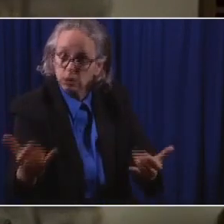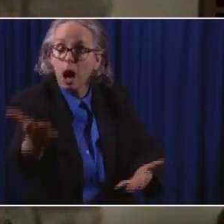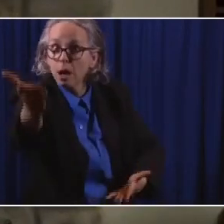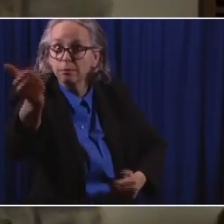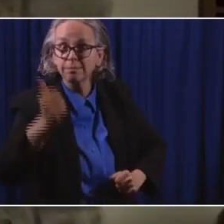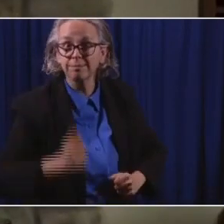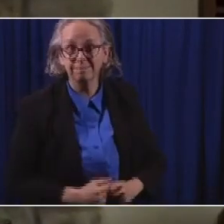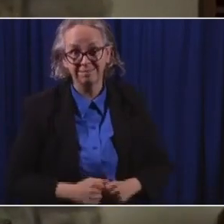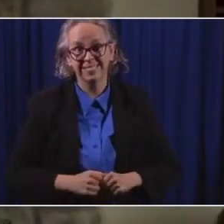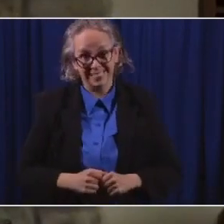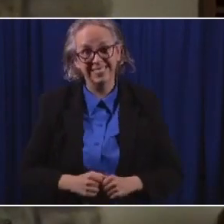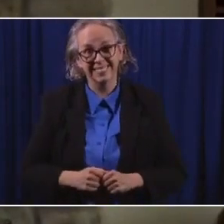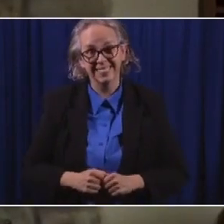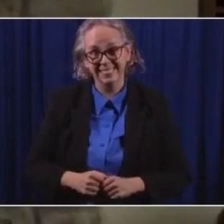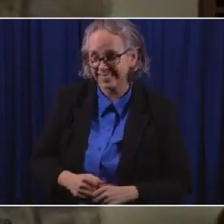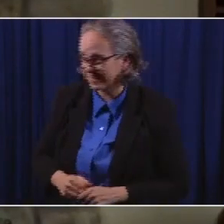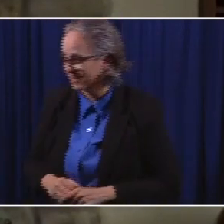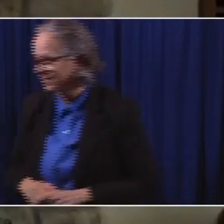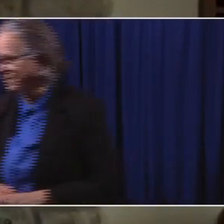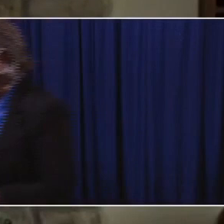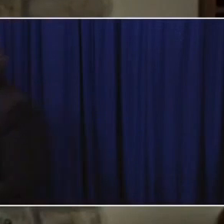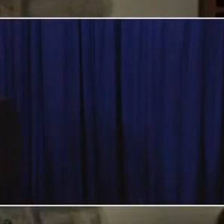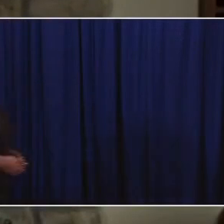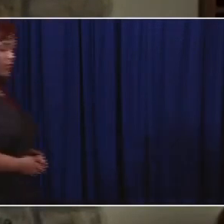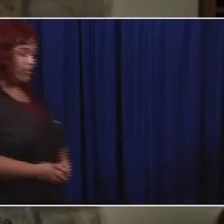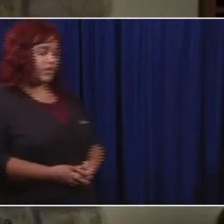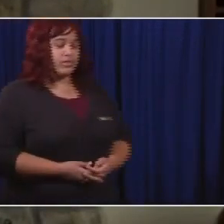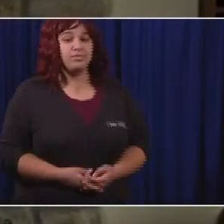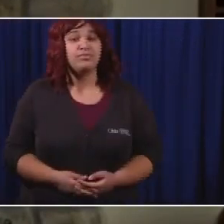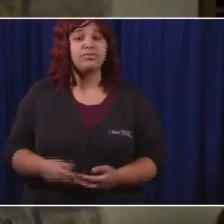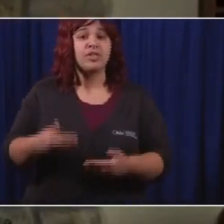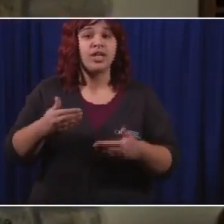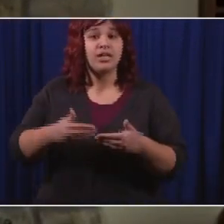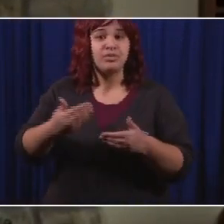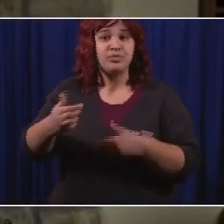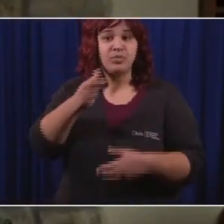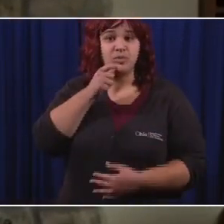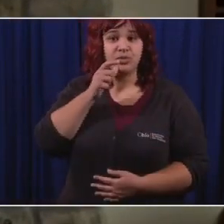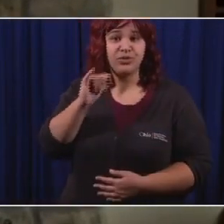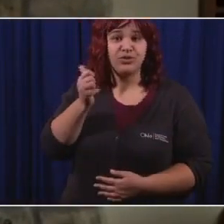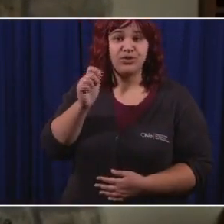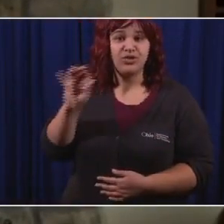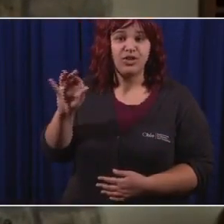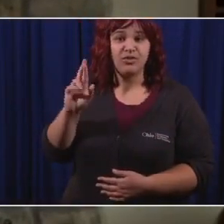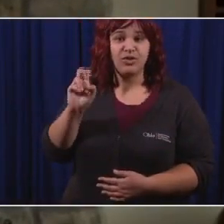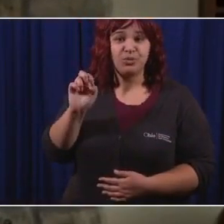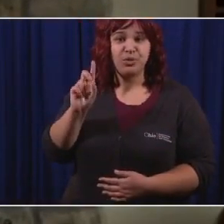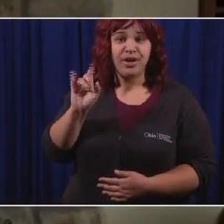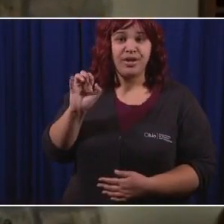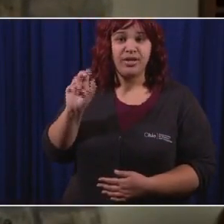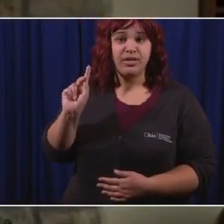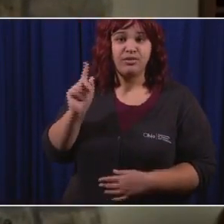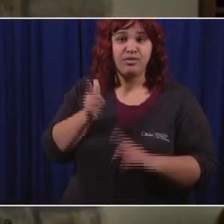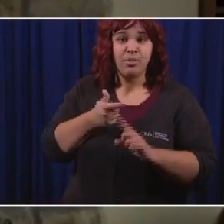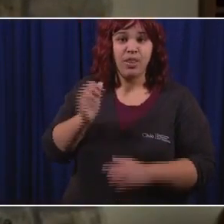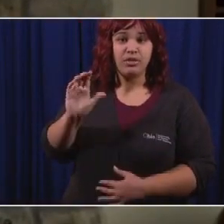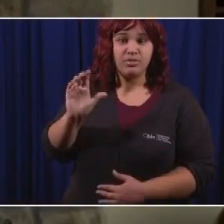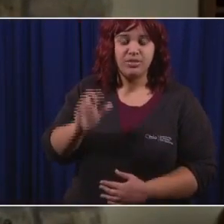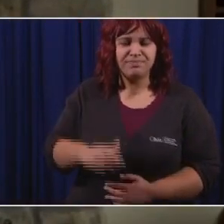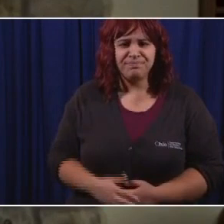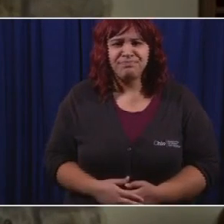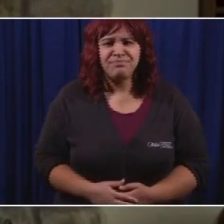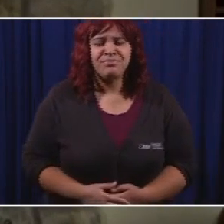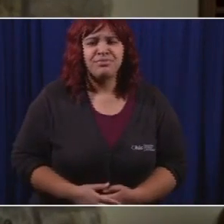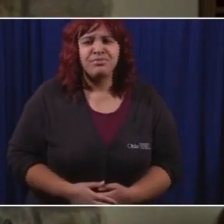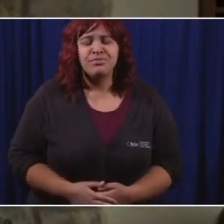Next question is from Jeff Reddick at WSYX in Columbus. Jeff. Good afternoon, Governor.